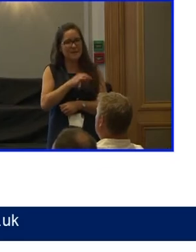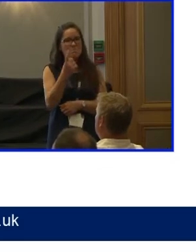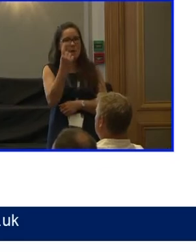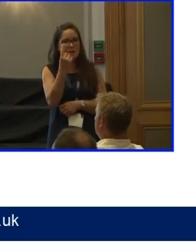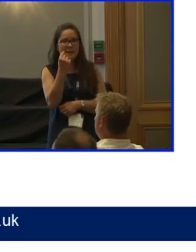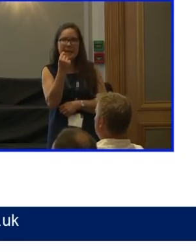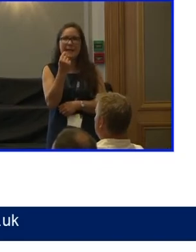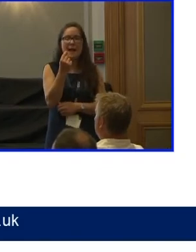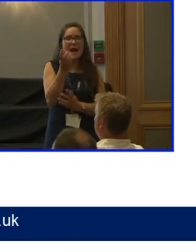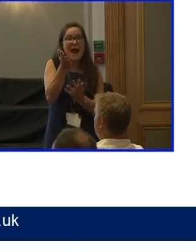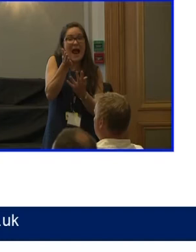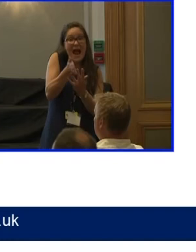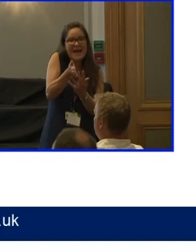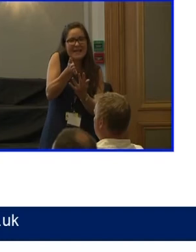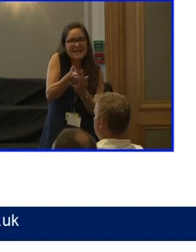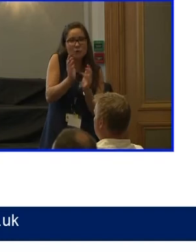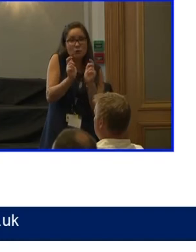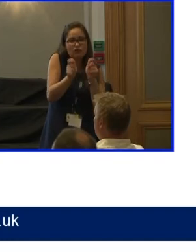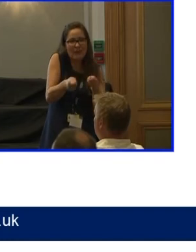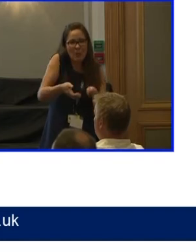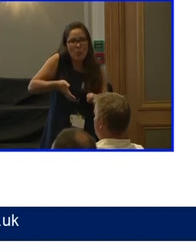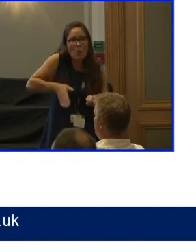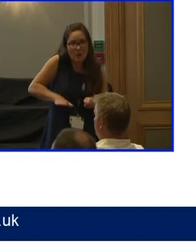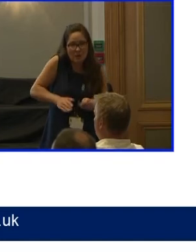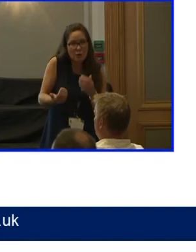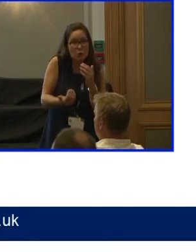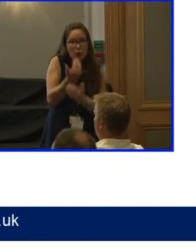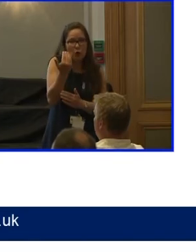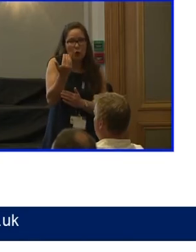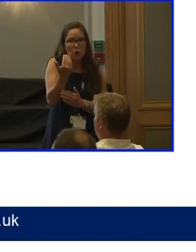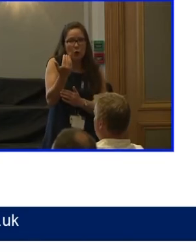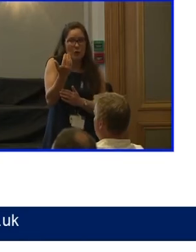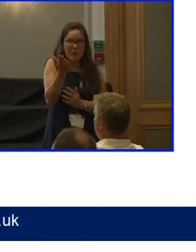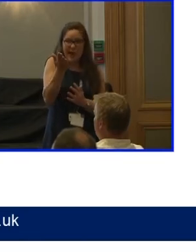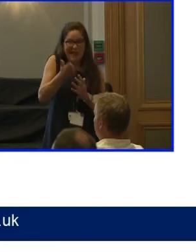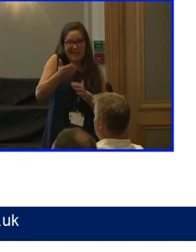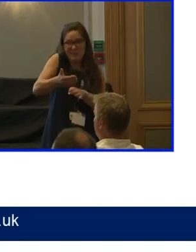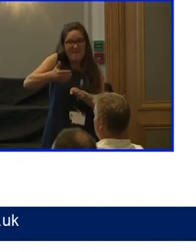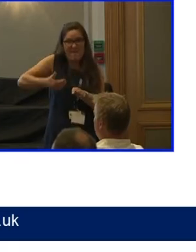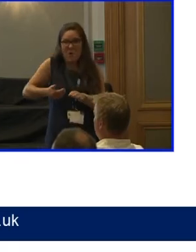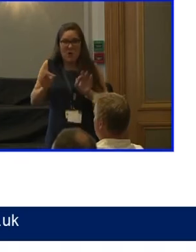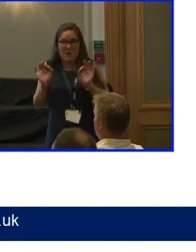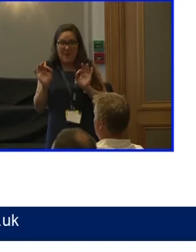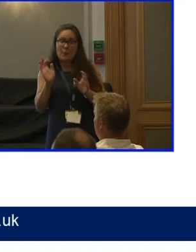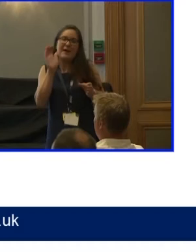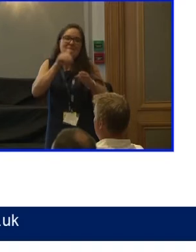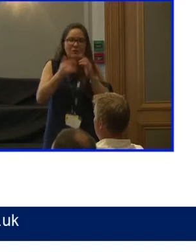to a potential new treatment, and this may be a treatment that you wouldn't otherwise be able to get access to unless you were taking part in that